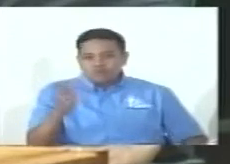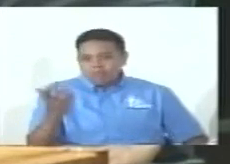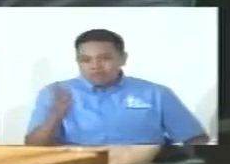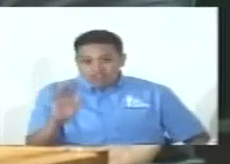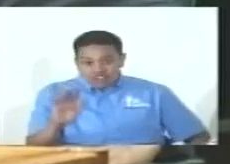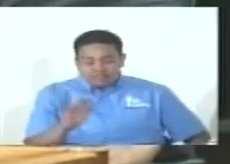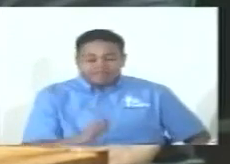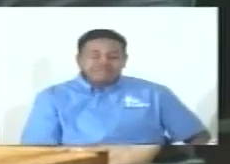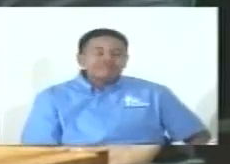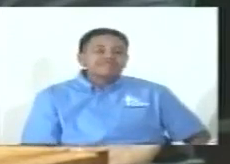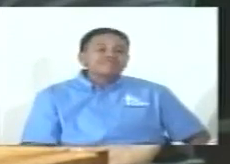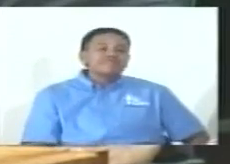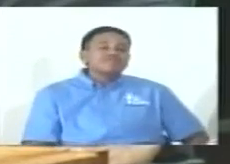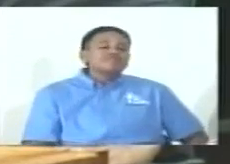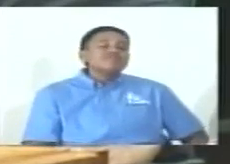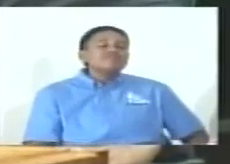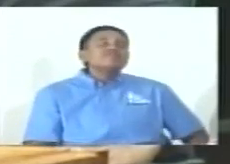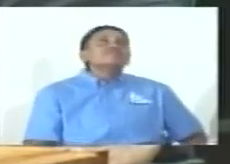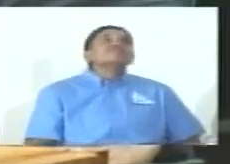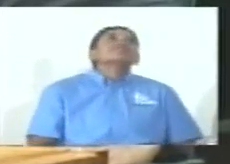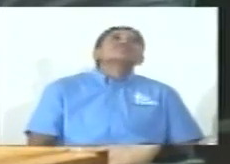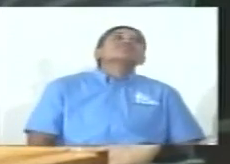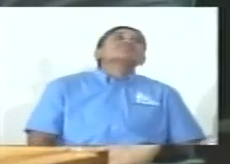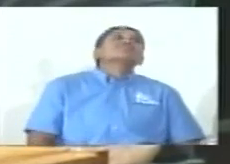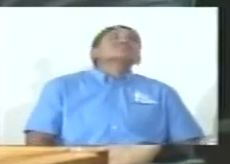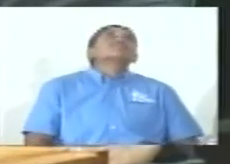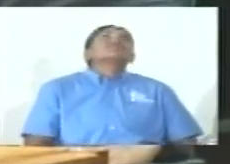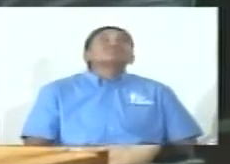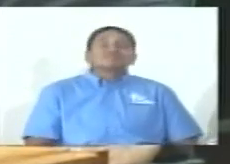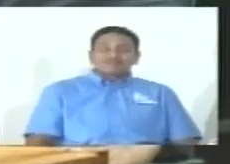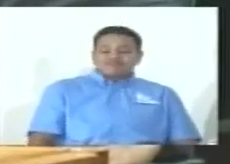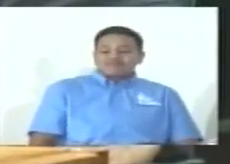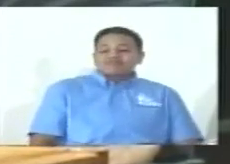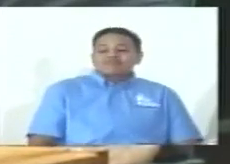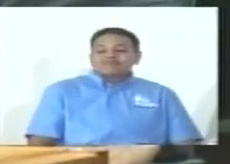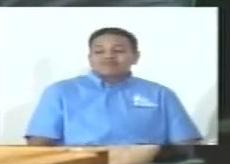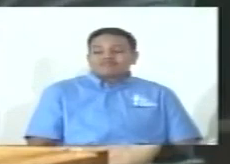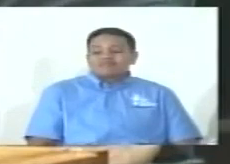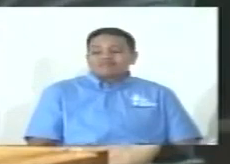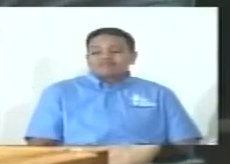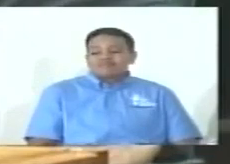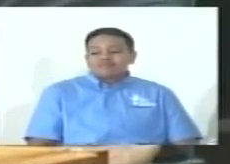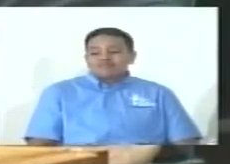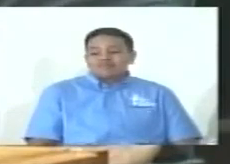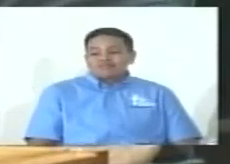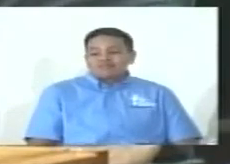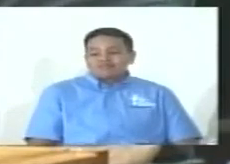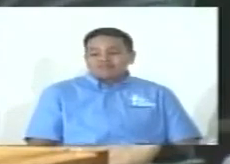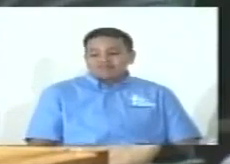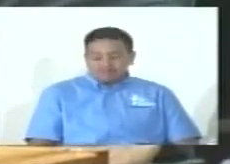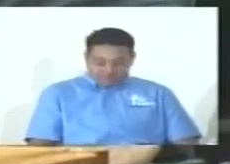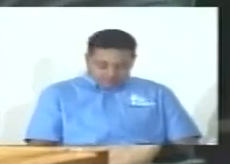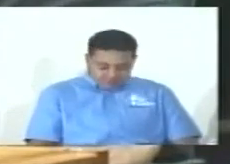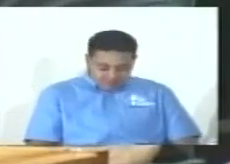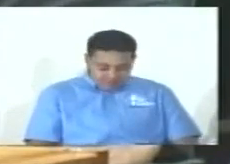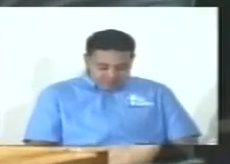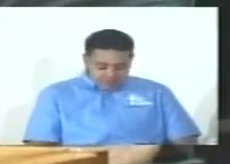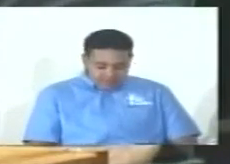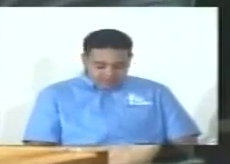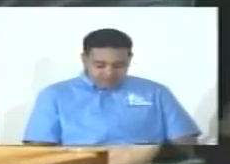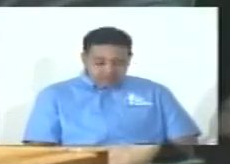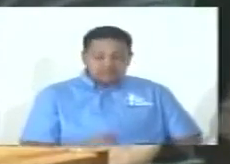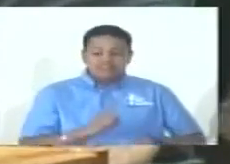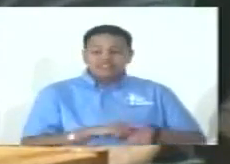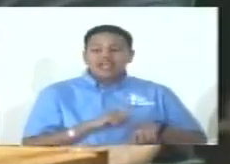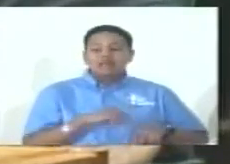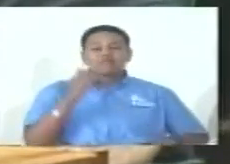There was even a time where I figured my number would have been given to him by Andrew, his son, where he